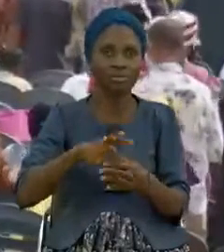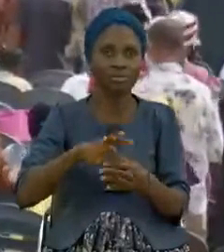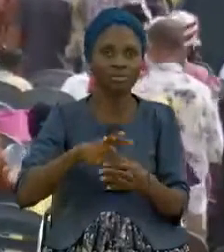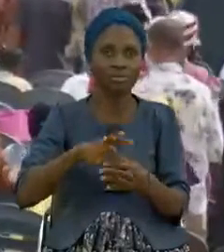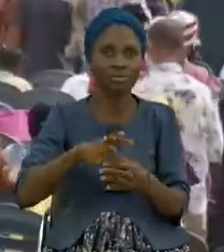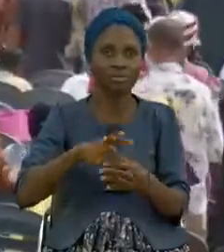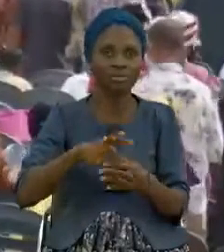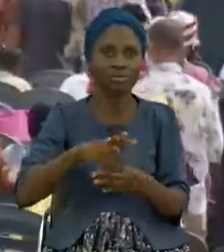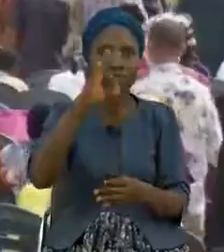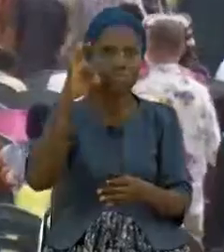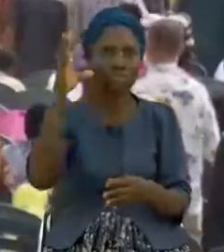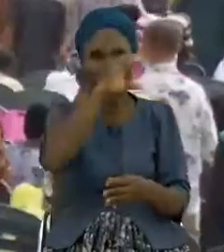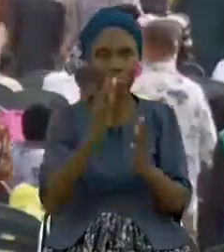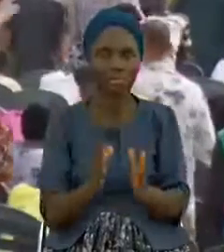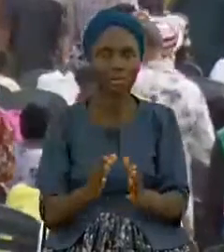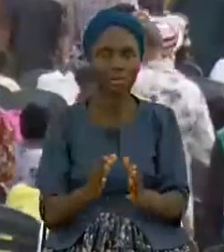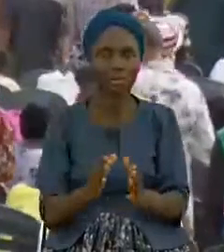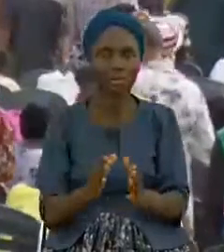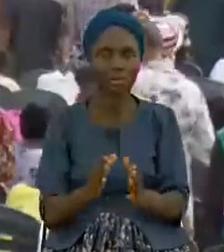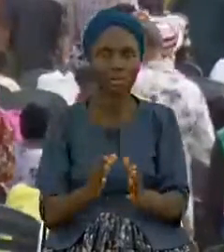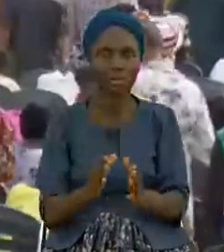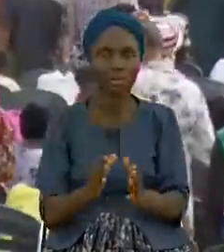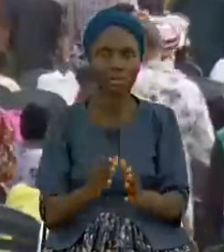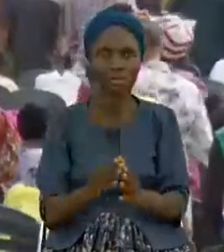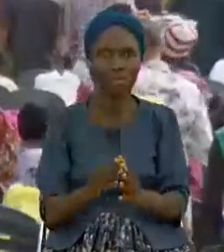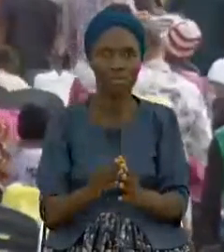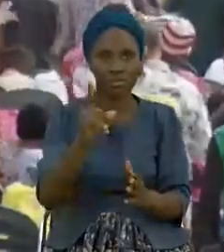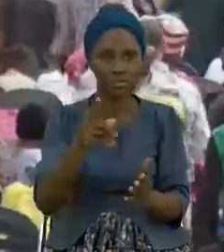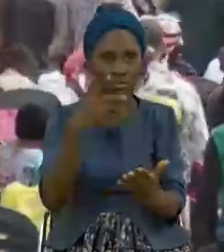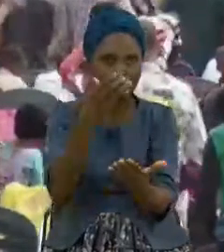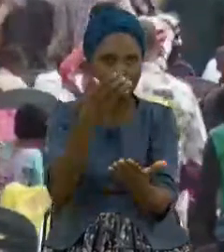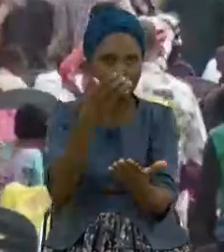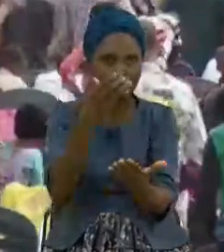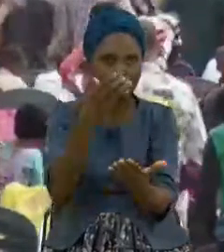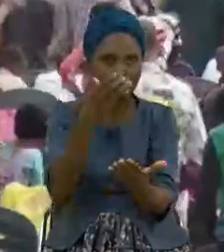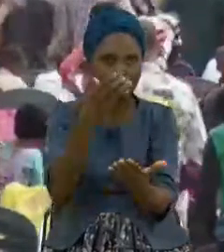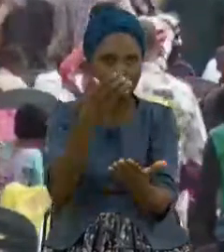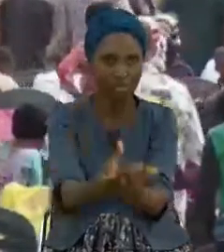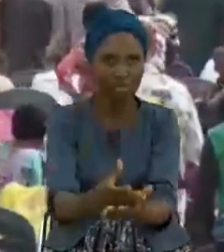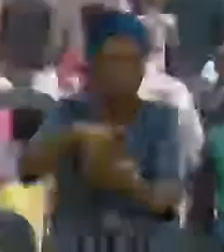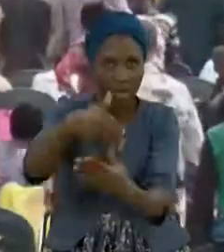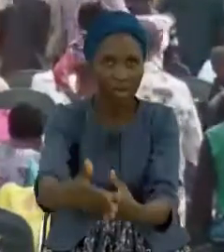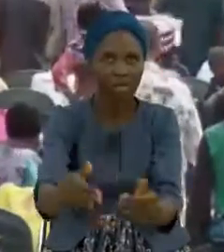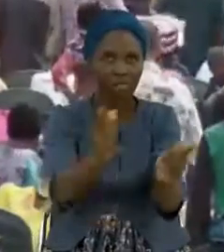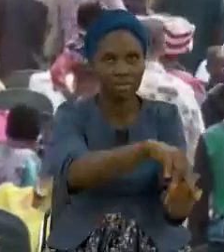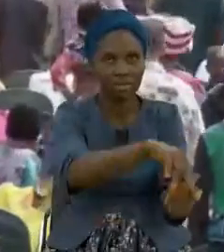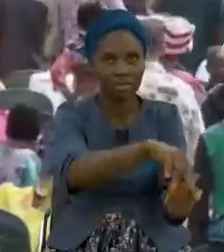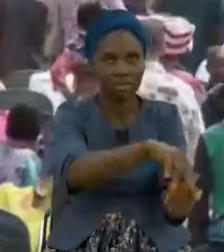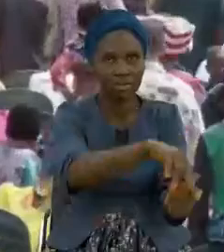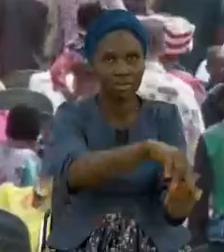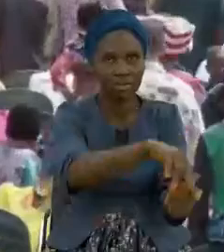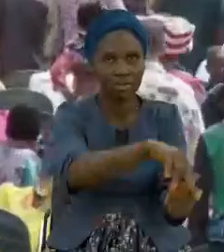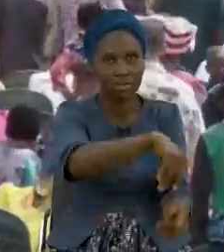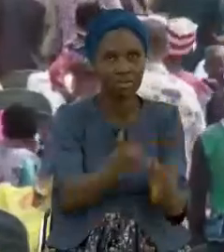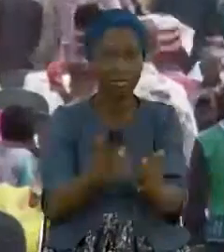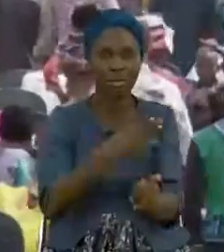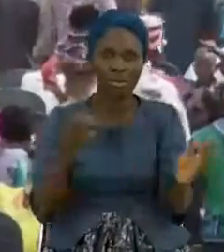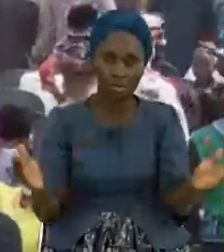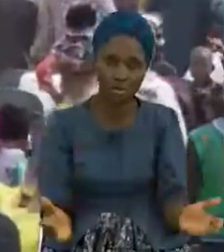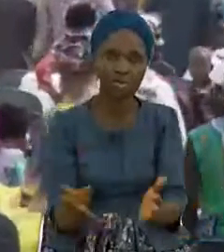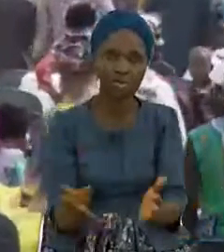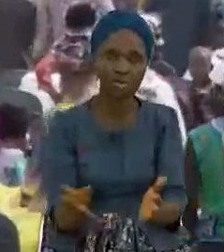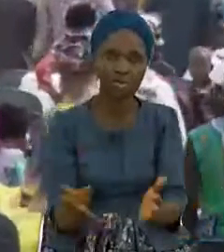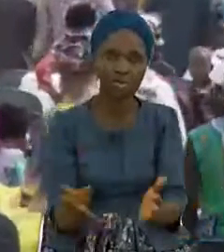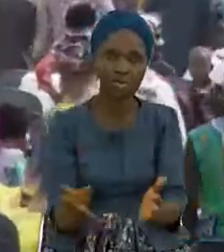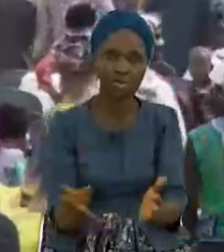You reach out to others and you compel them to come in. You talk